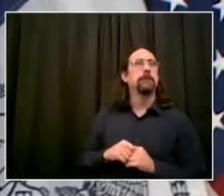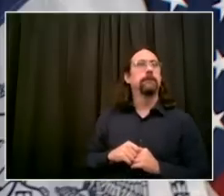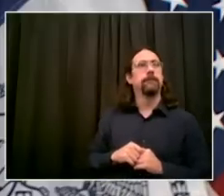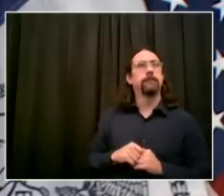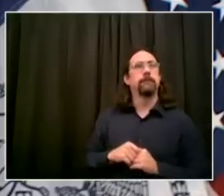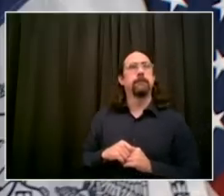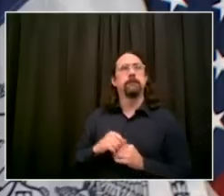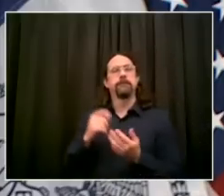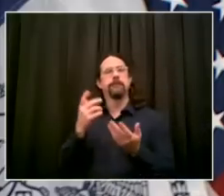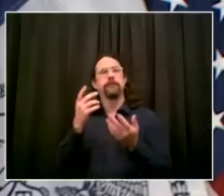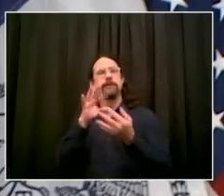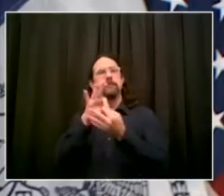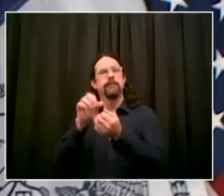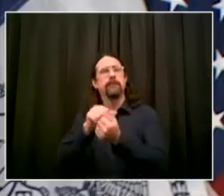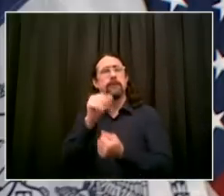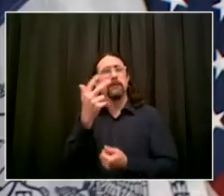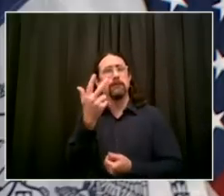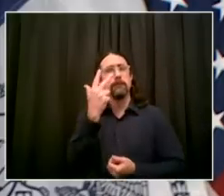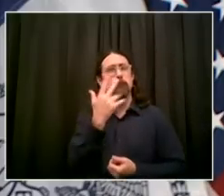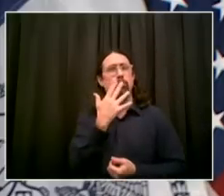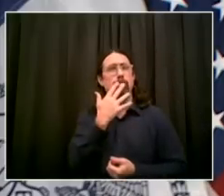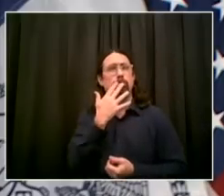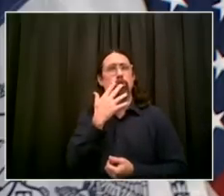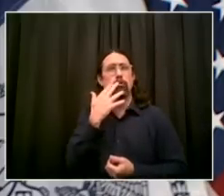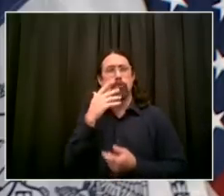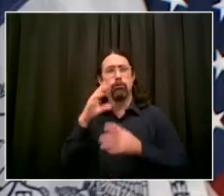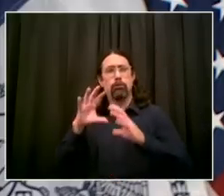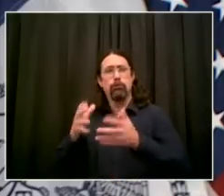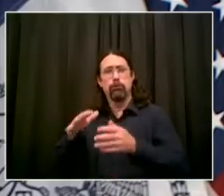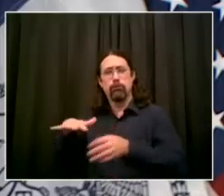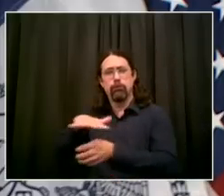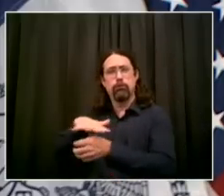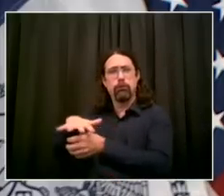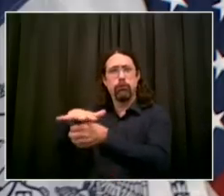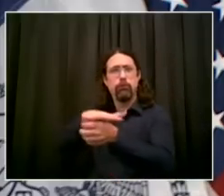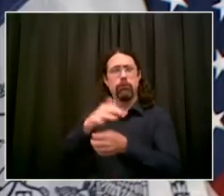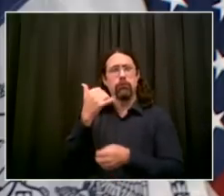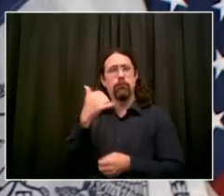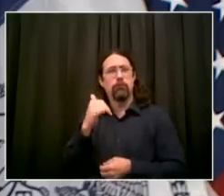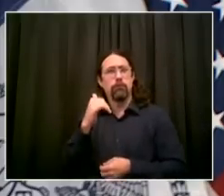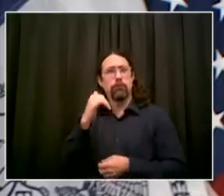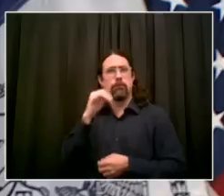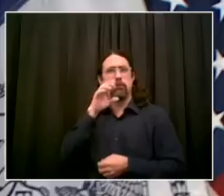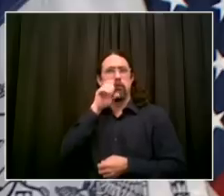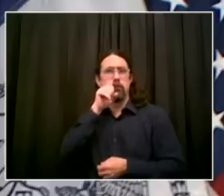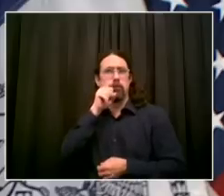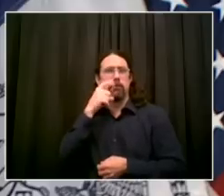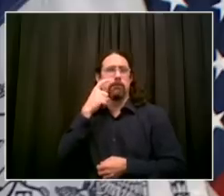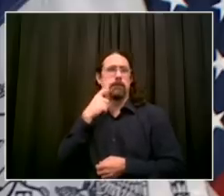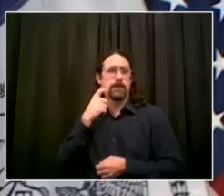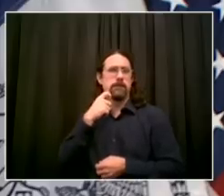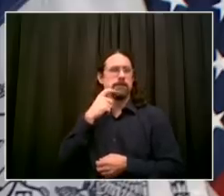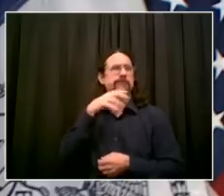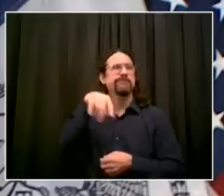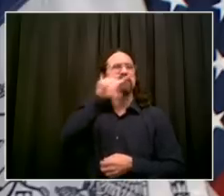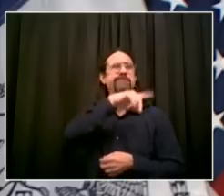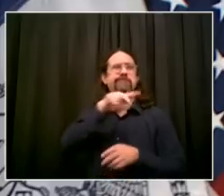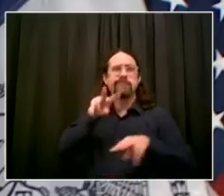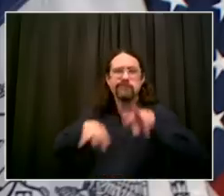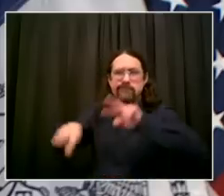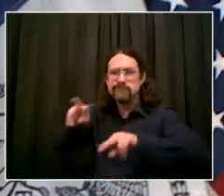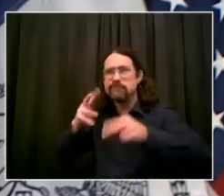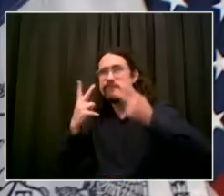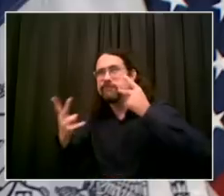causing the spread? Chris, appreciate the questions. I'll turn to Dr. Long to describe the